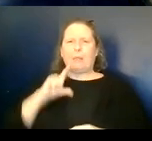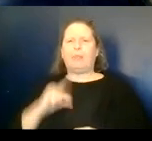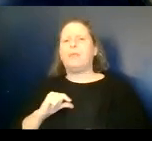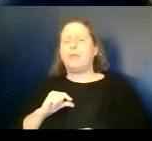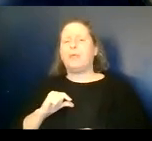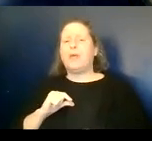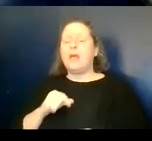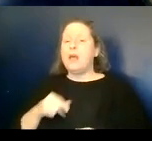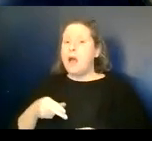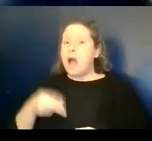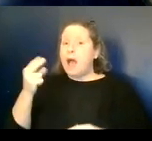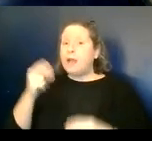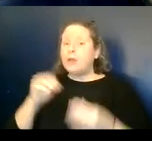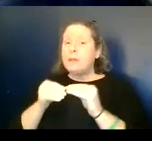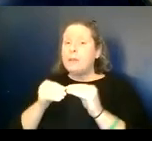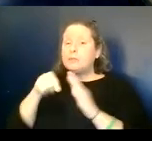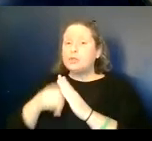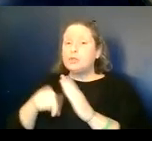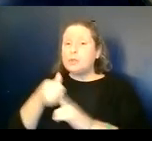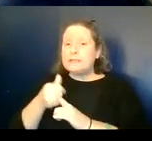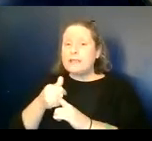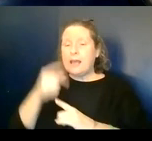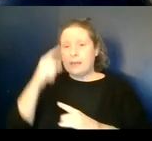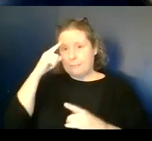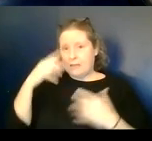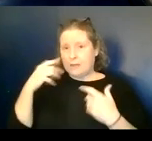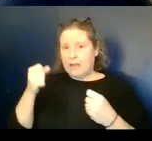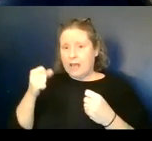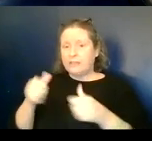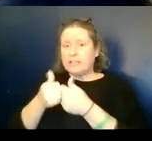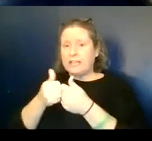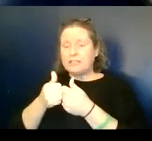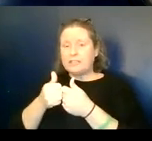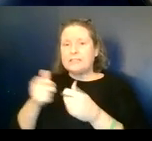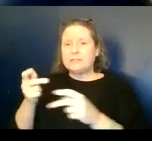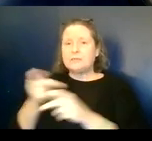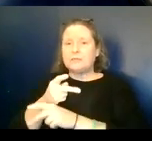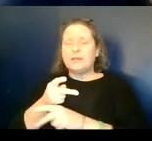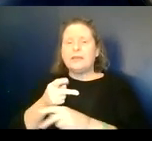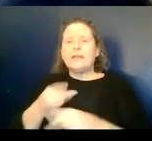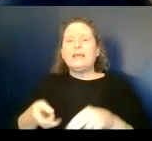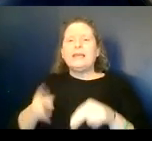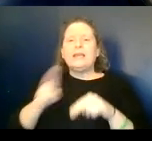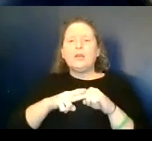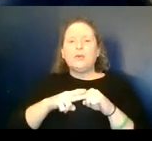mental health challenges, increased poor health, and loss of independence.